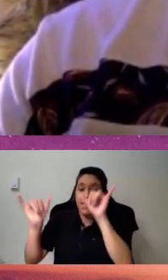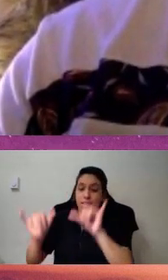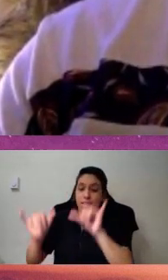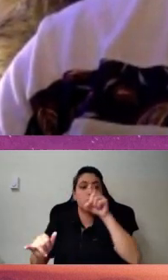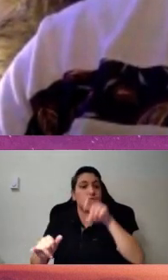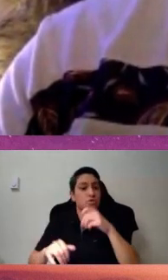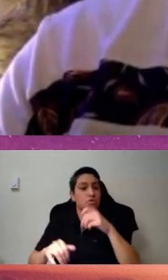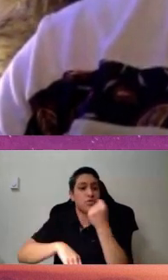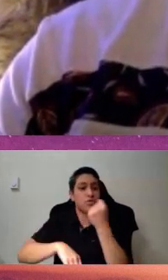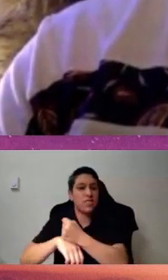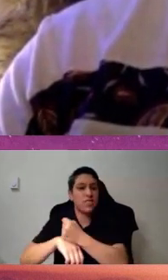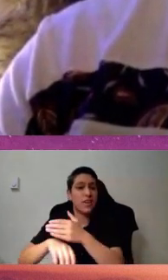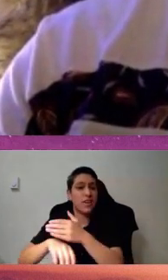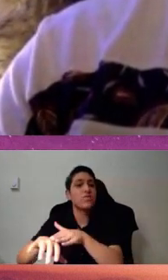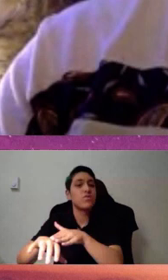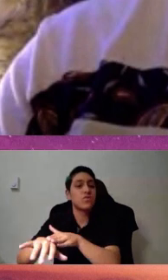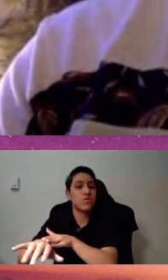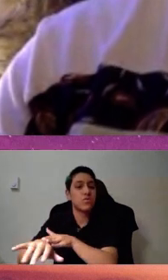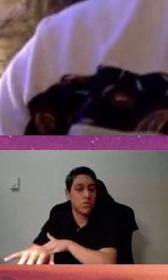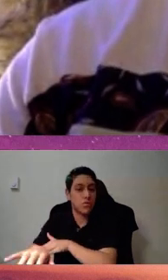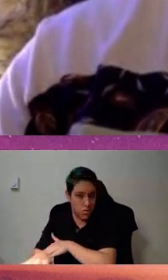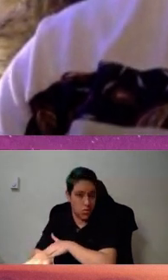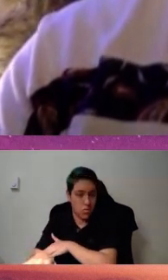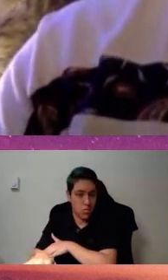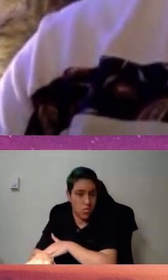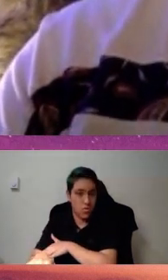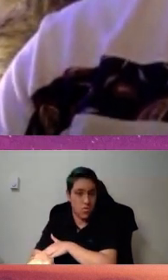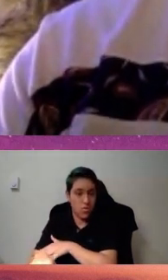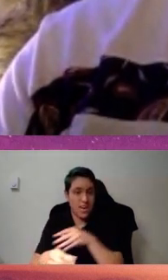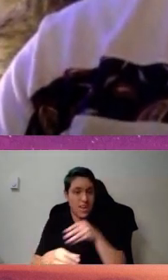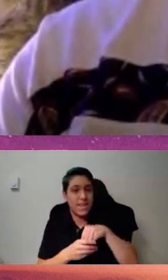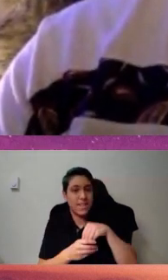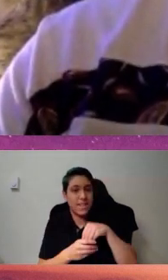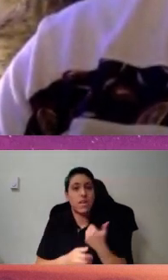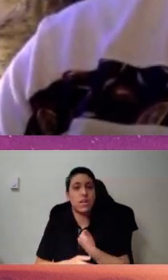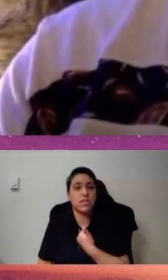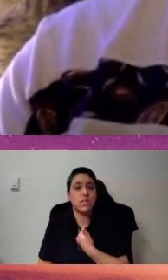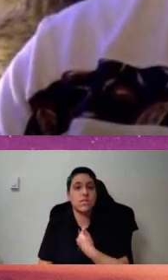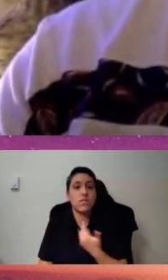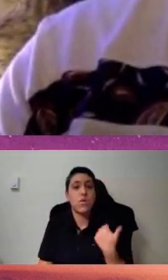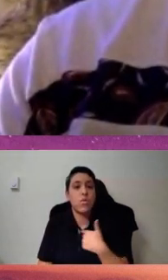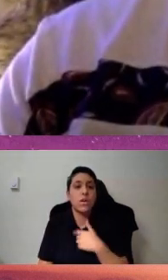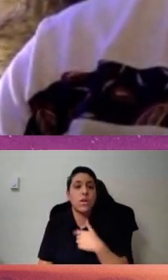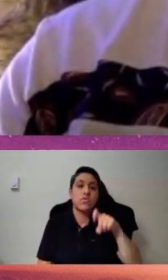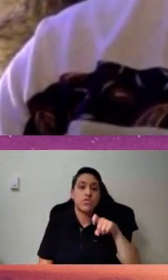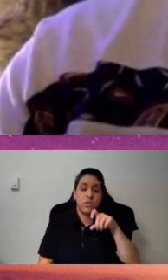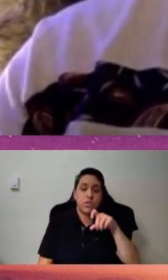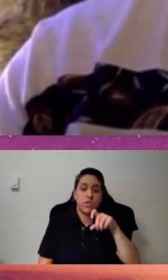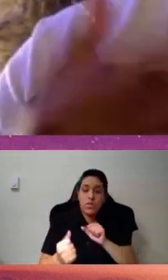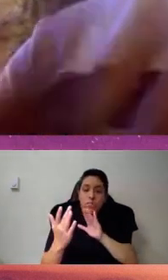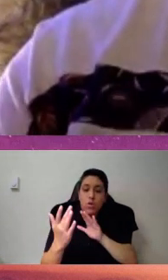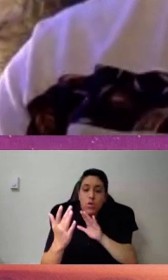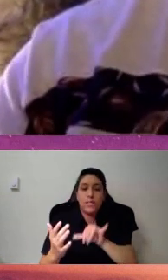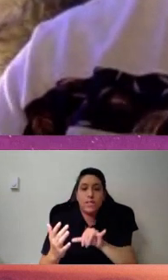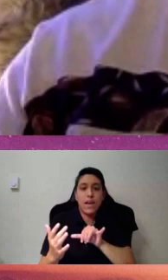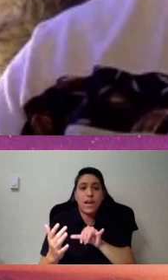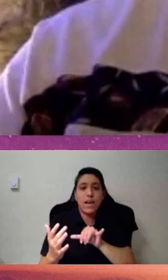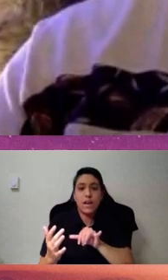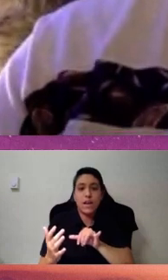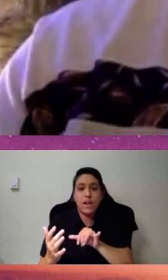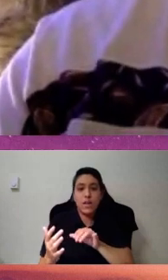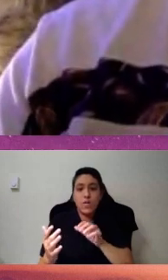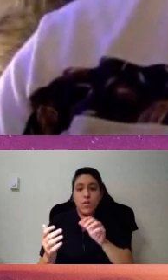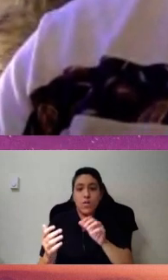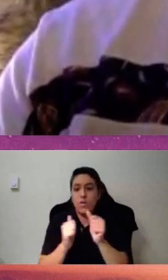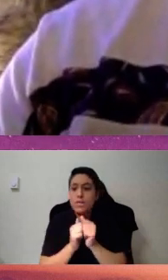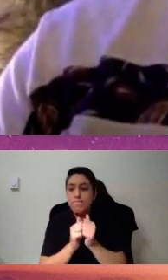something that is to be dissolved very slowly and intentionally. That we approach it as something, you know, we approach it with reverence. We